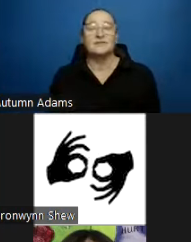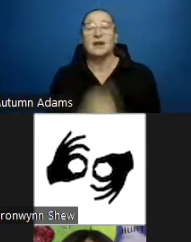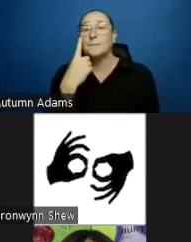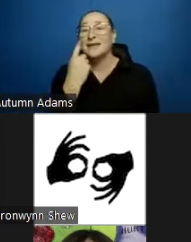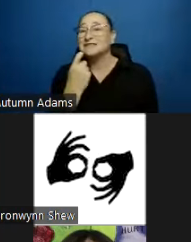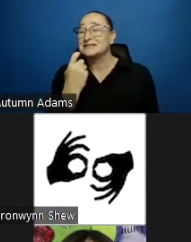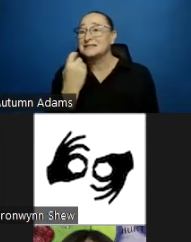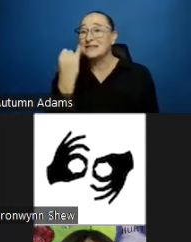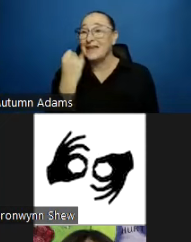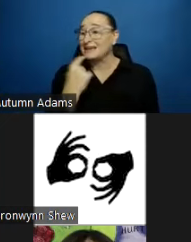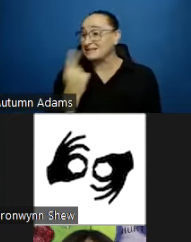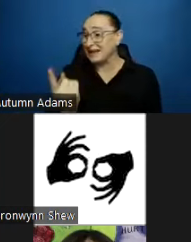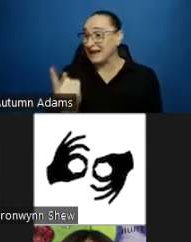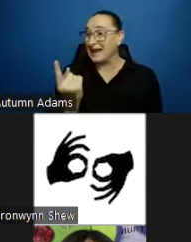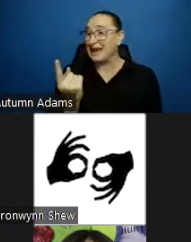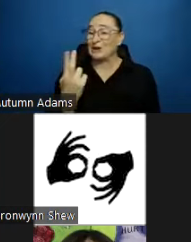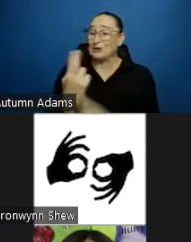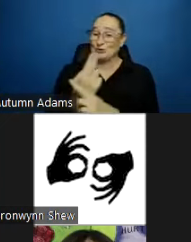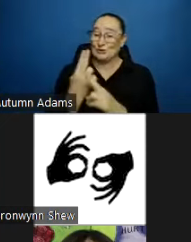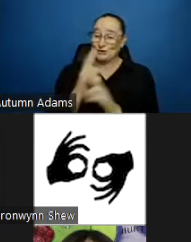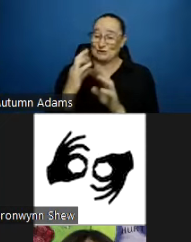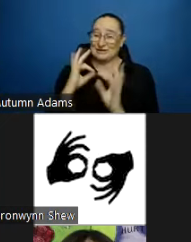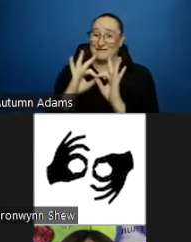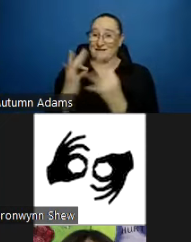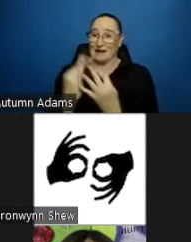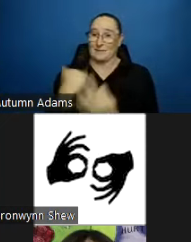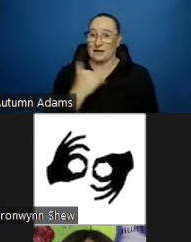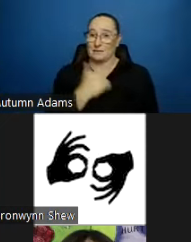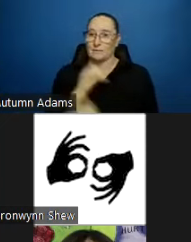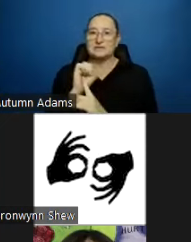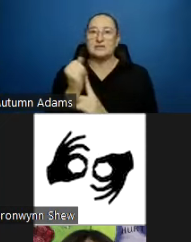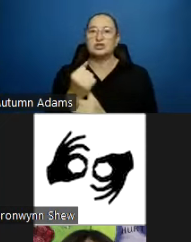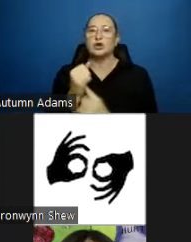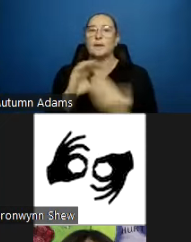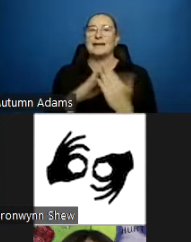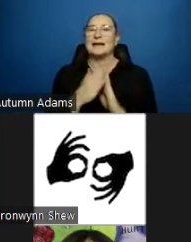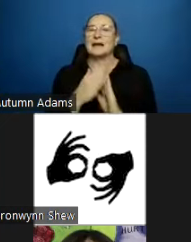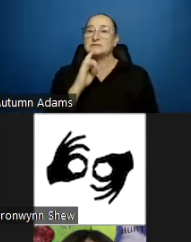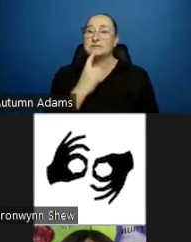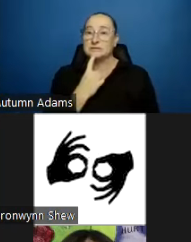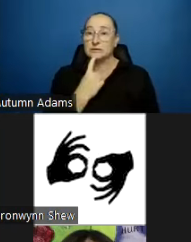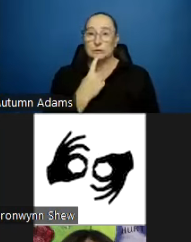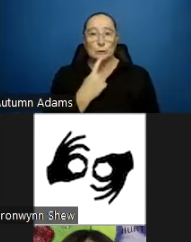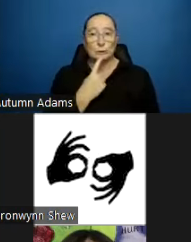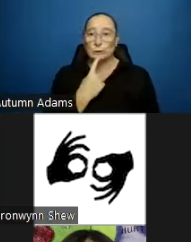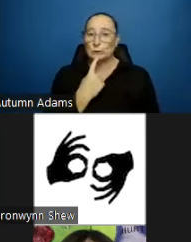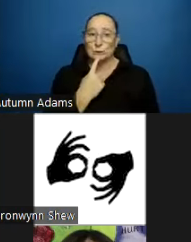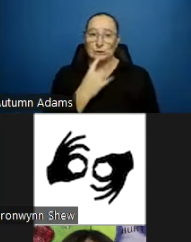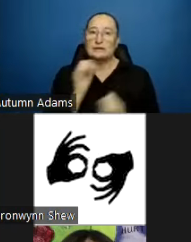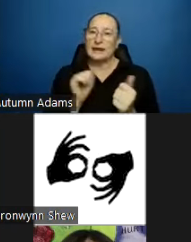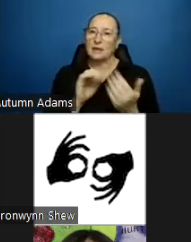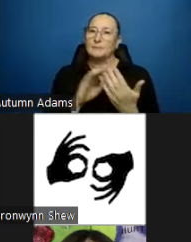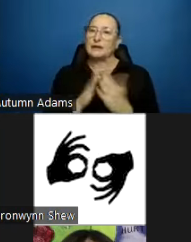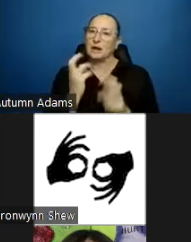say to use their family members, you know, if a situation becomes very serious, it can become very